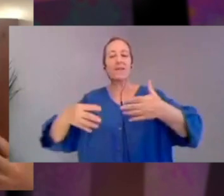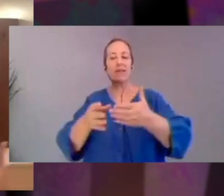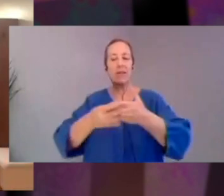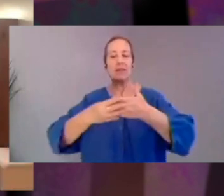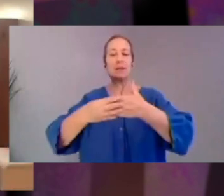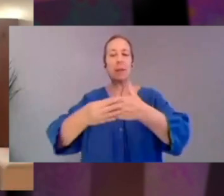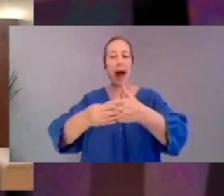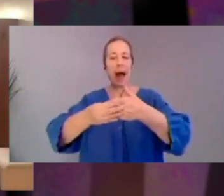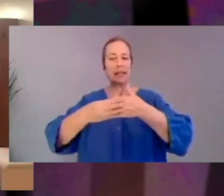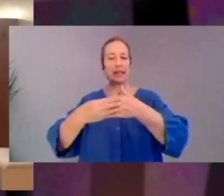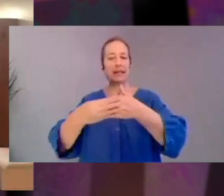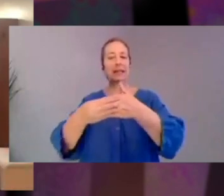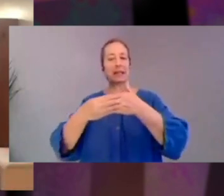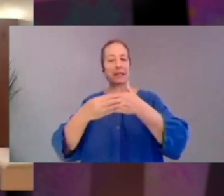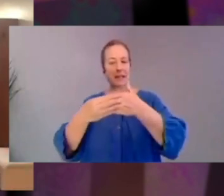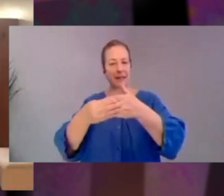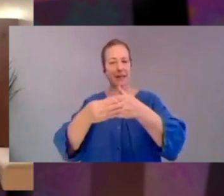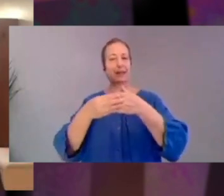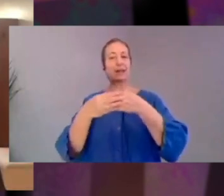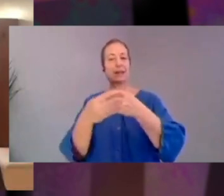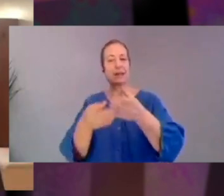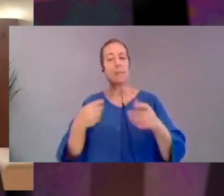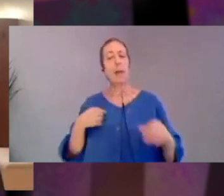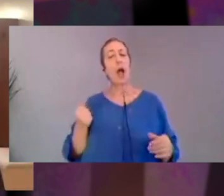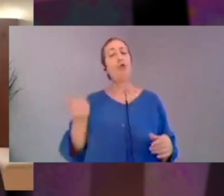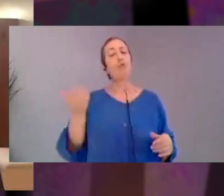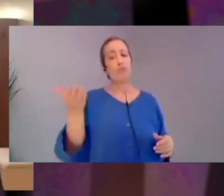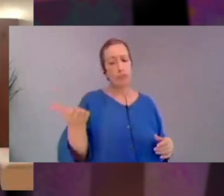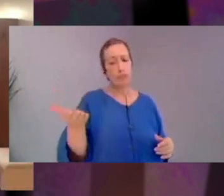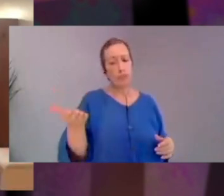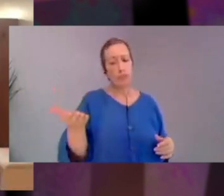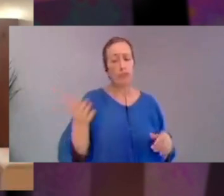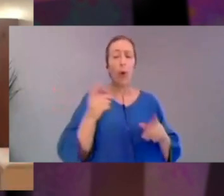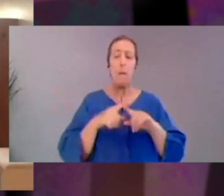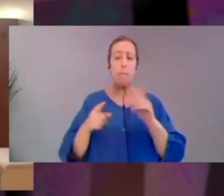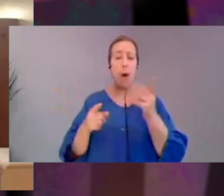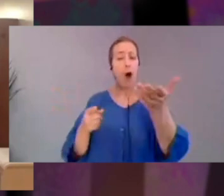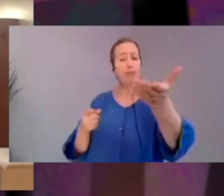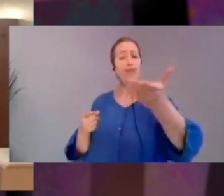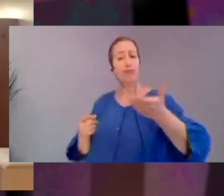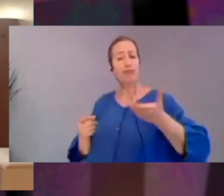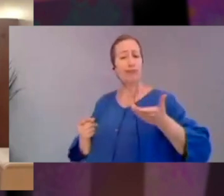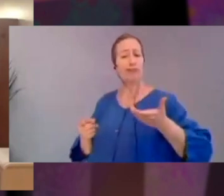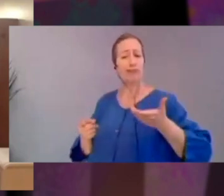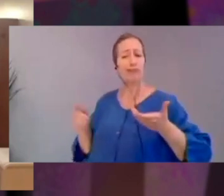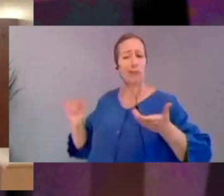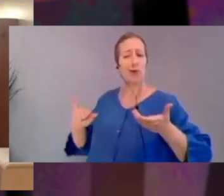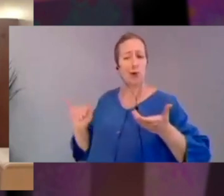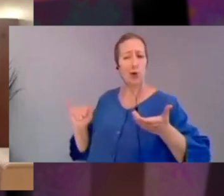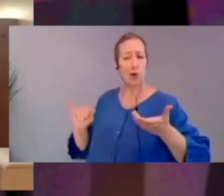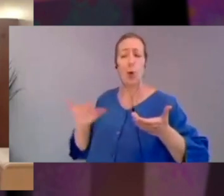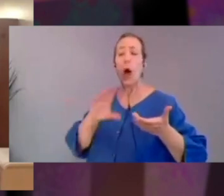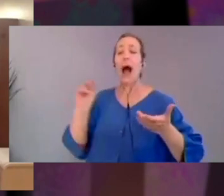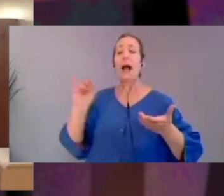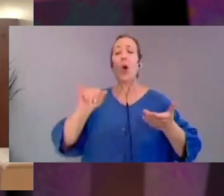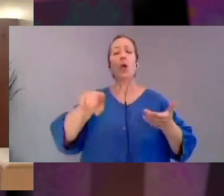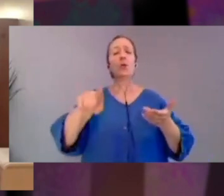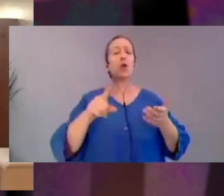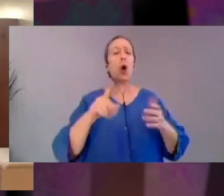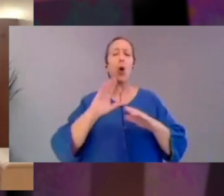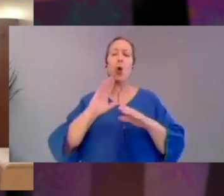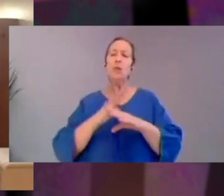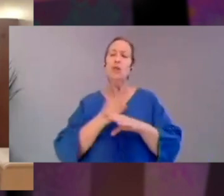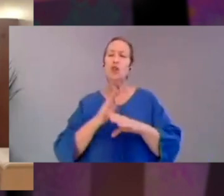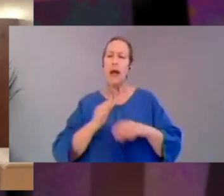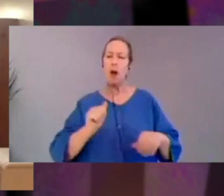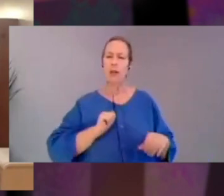your approach and leave space for others, that's a strong principle that I'm gathering from what you said. And then this idea of the sharing of self, and I'm going to add a word to it if